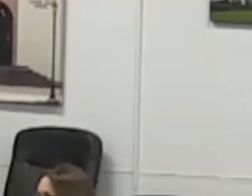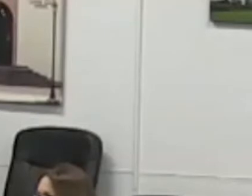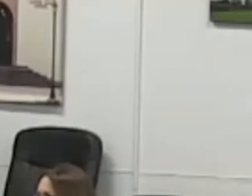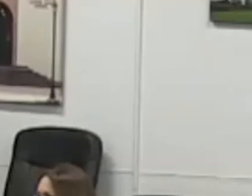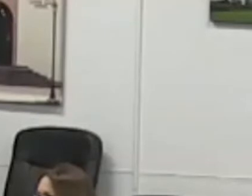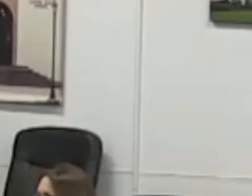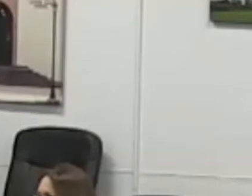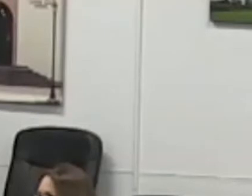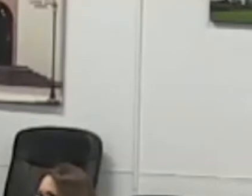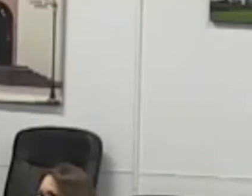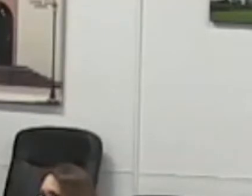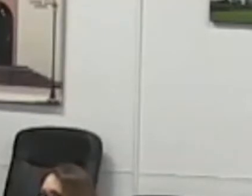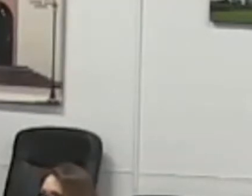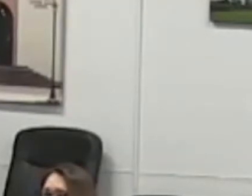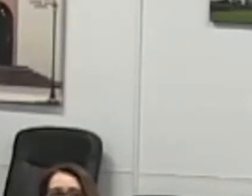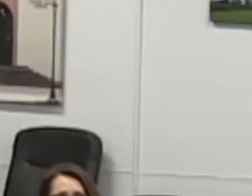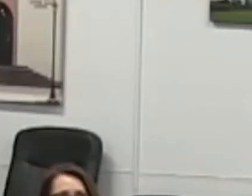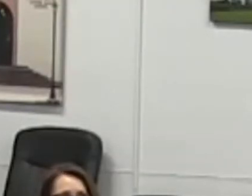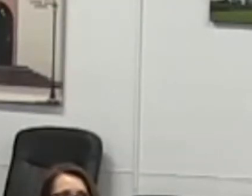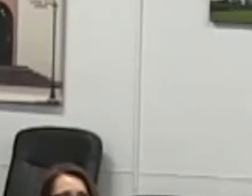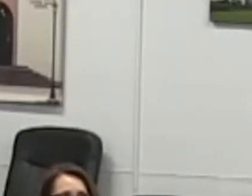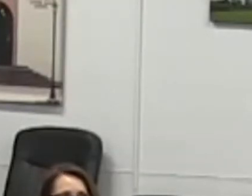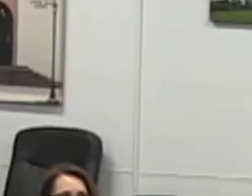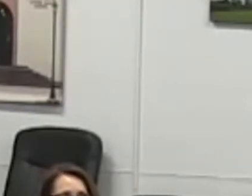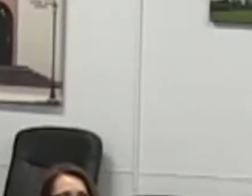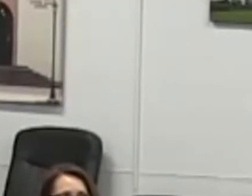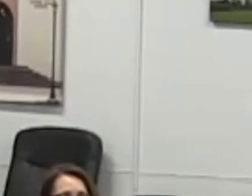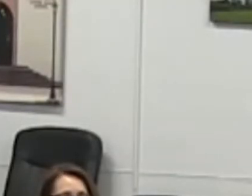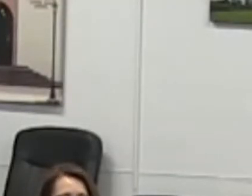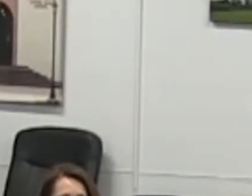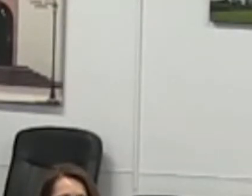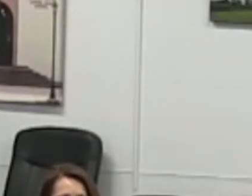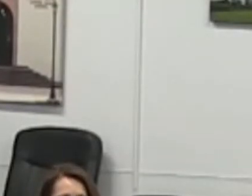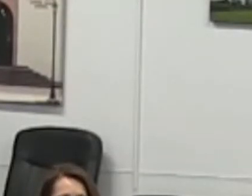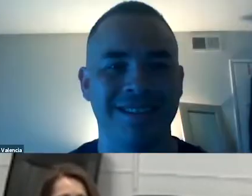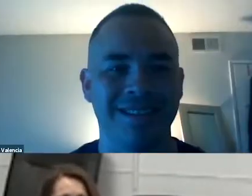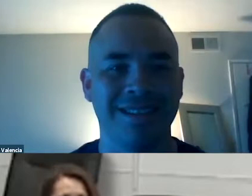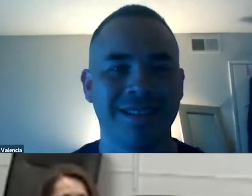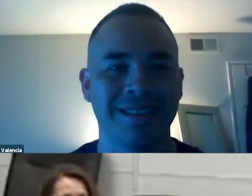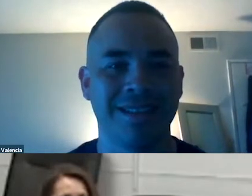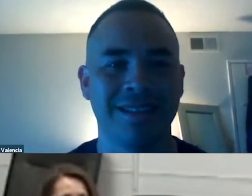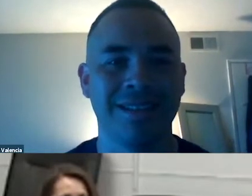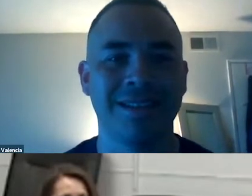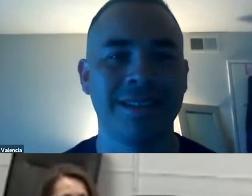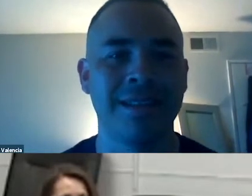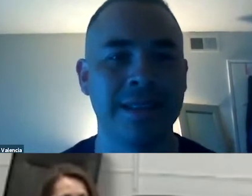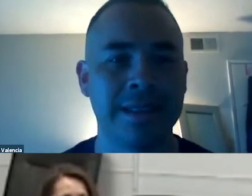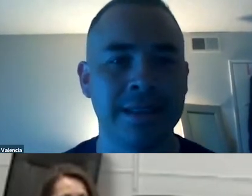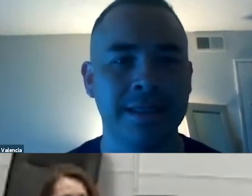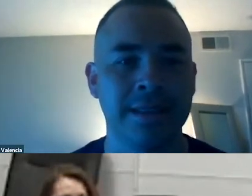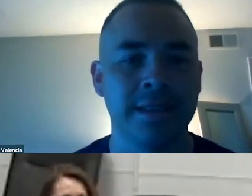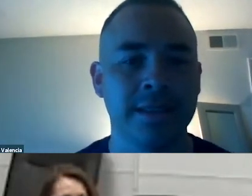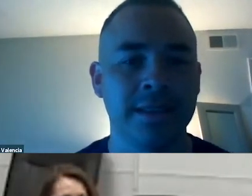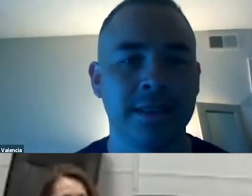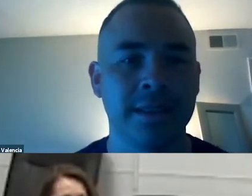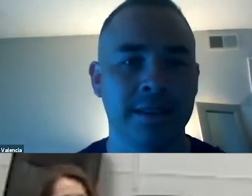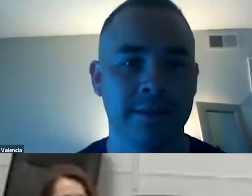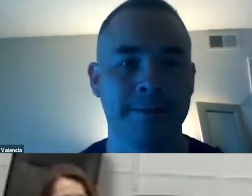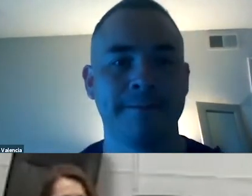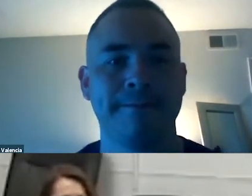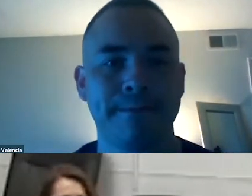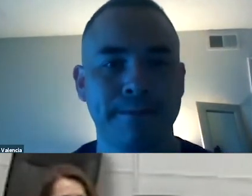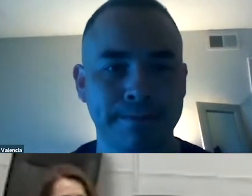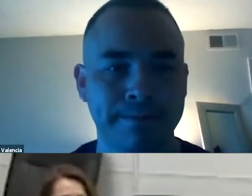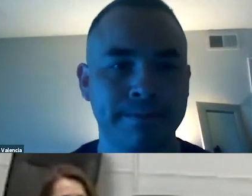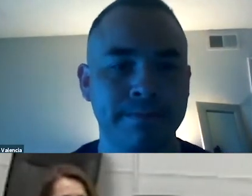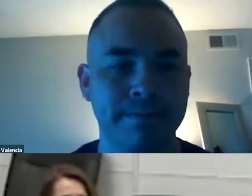Ever on or one of his other colleagues to speak to your question around security. Sandra, are we able to